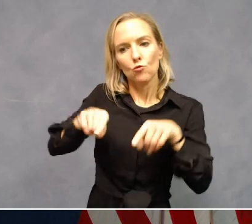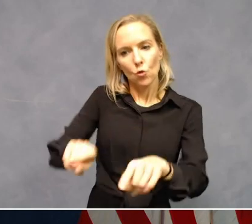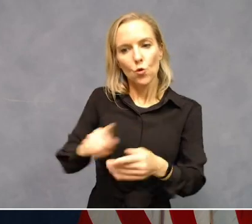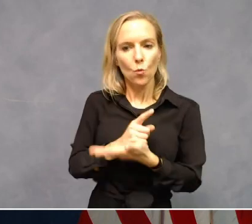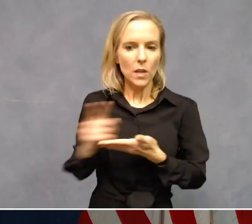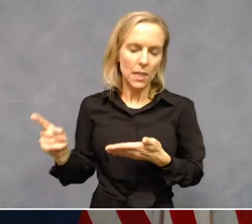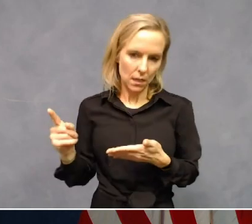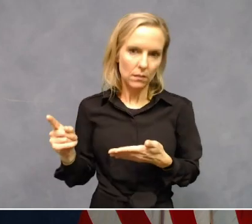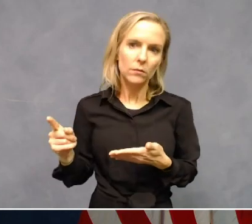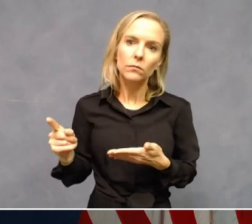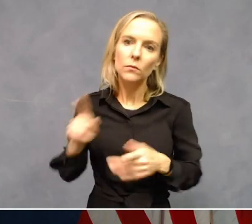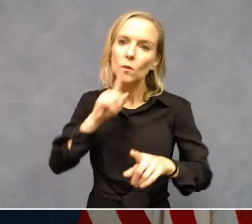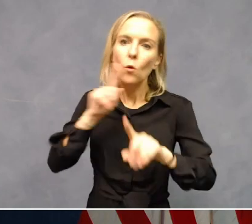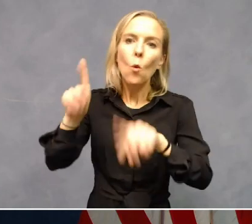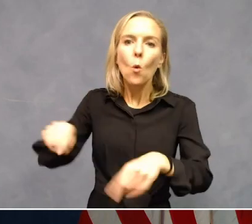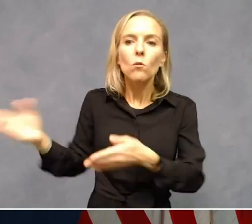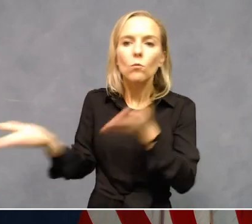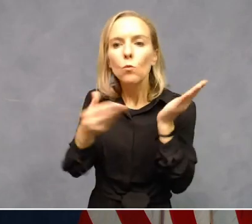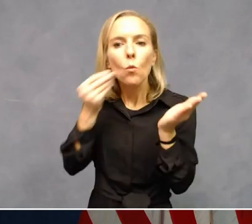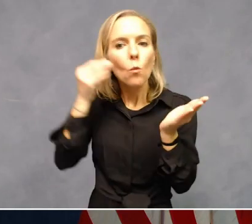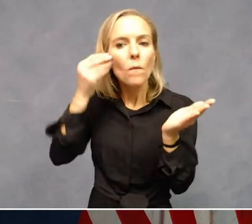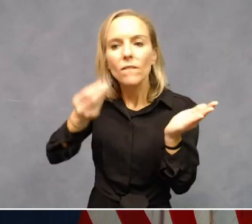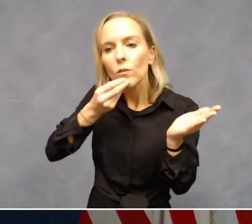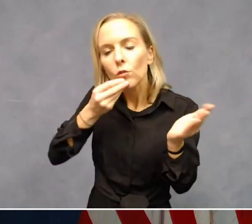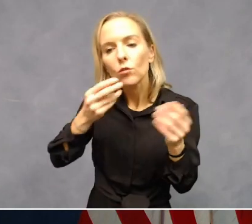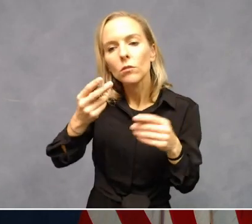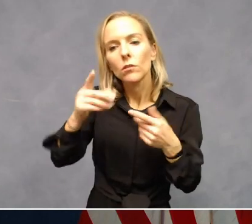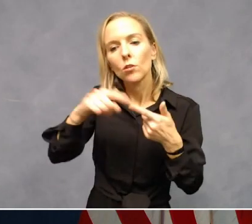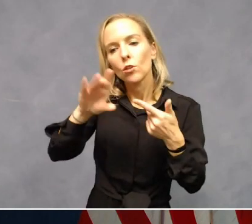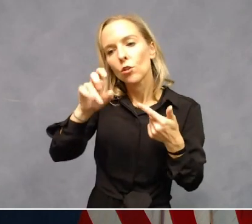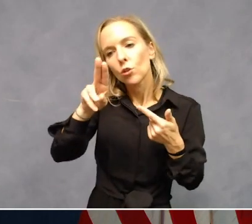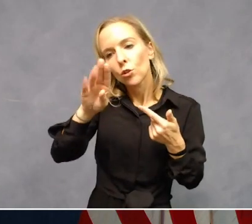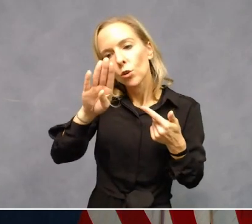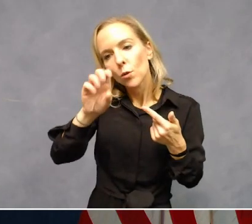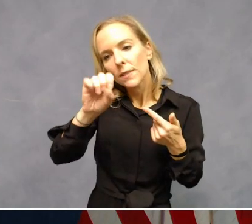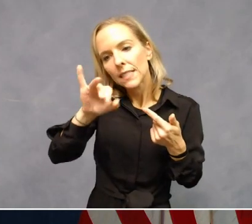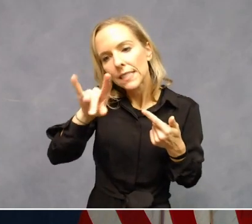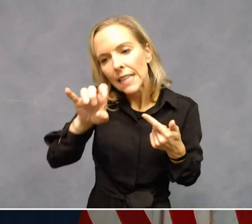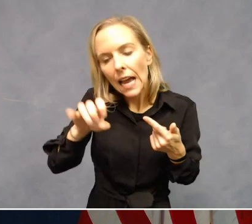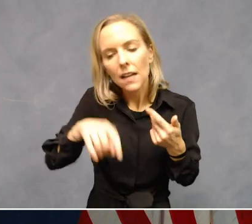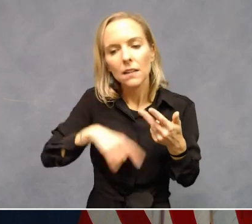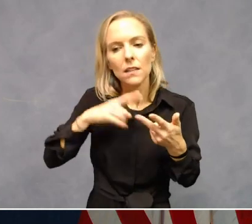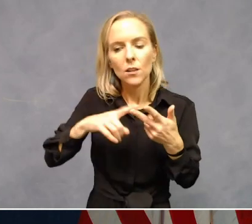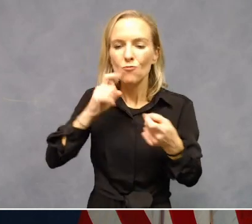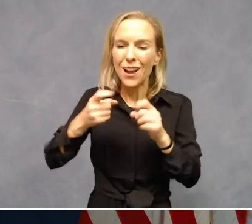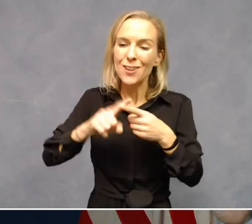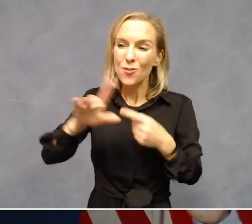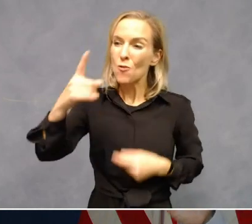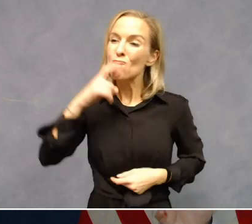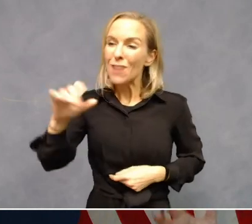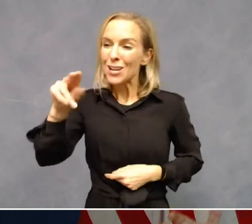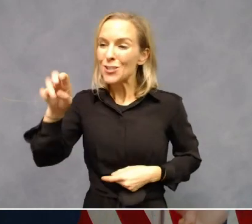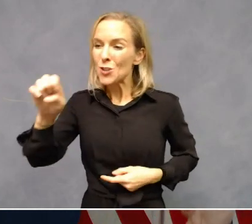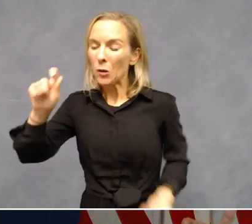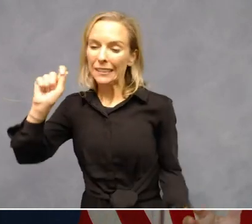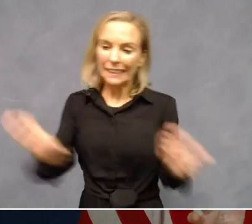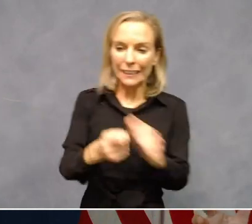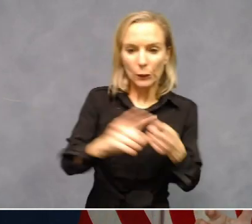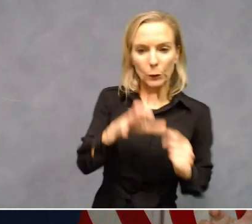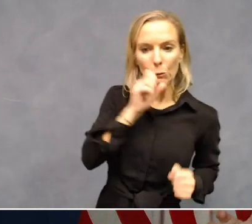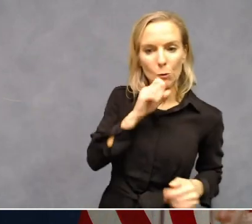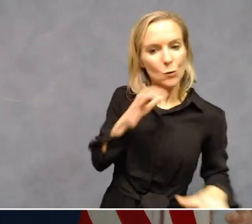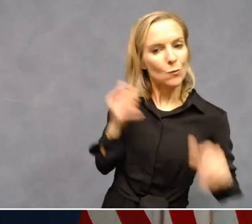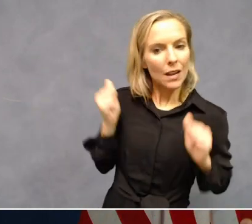Order takeout, use curbside. By knocking it out of the red zone as quickly as possible, we will have more